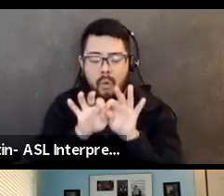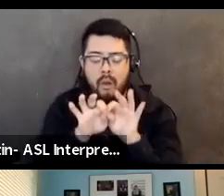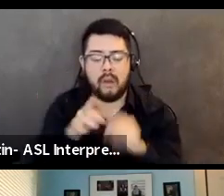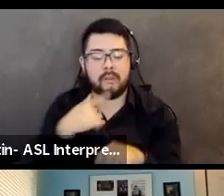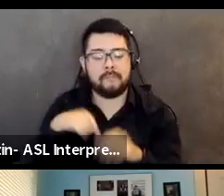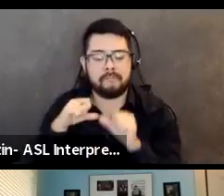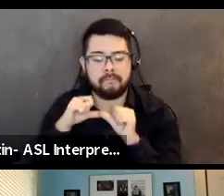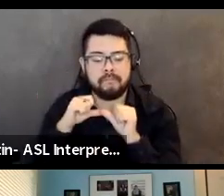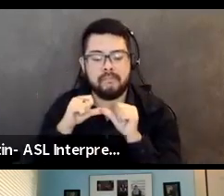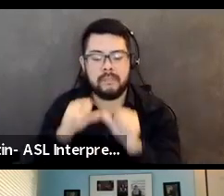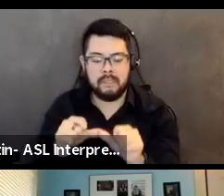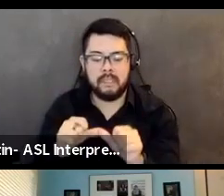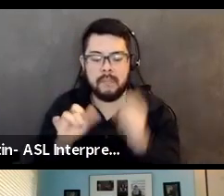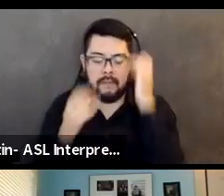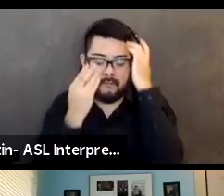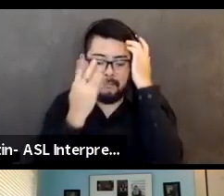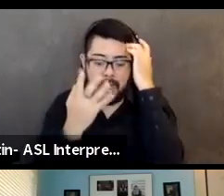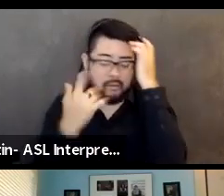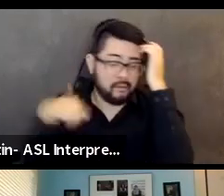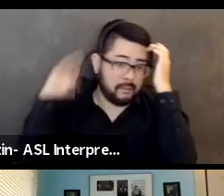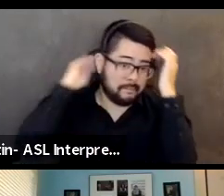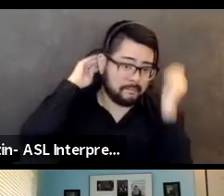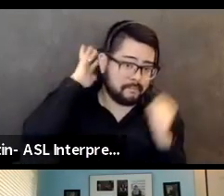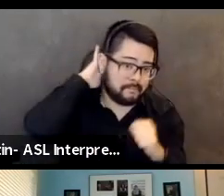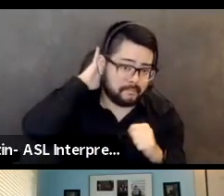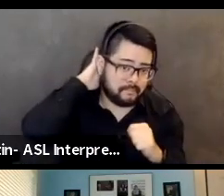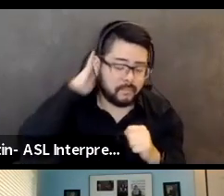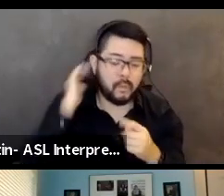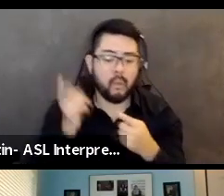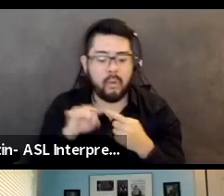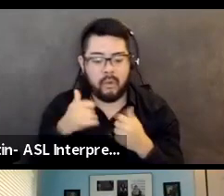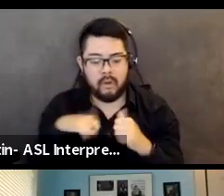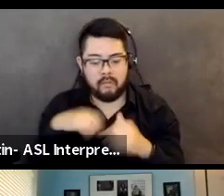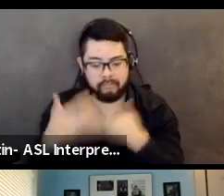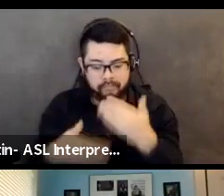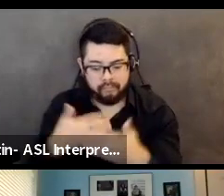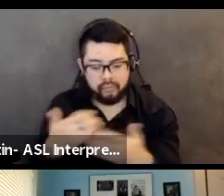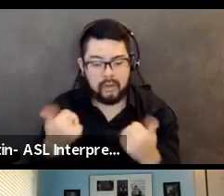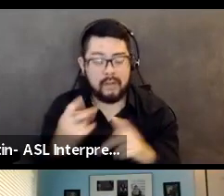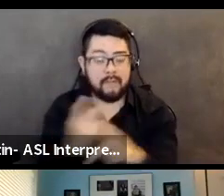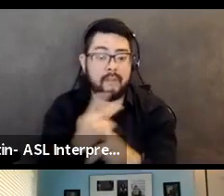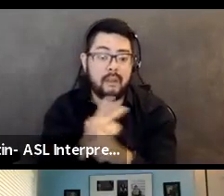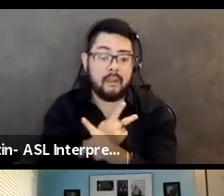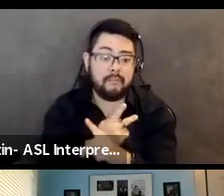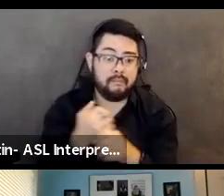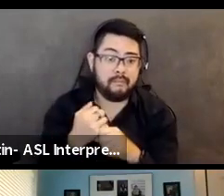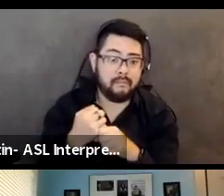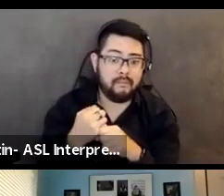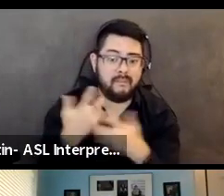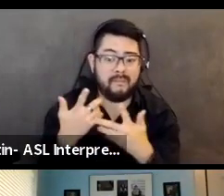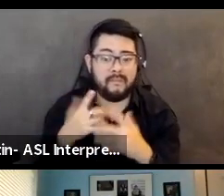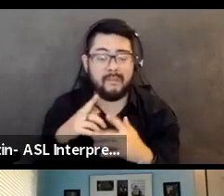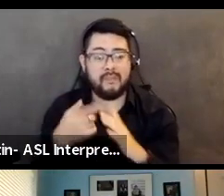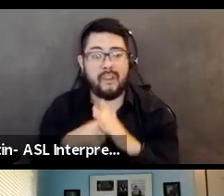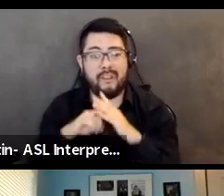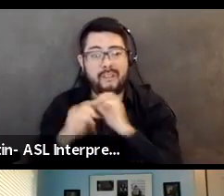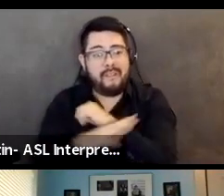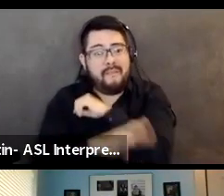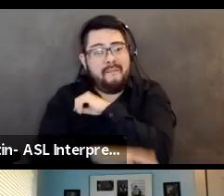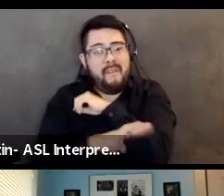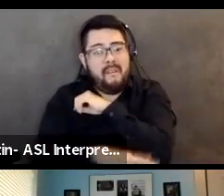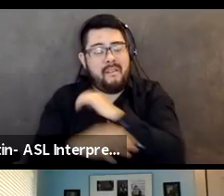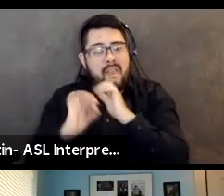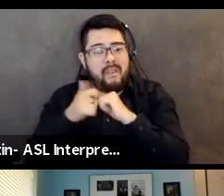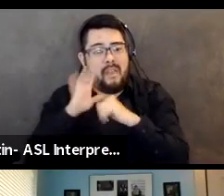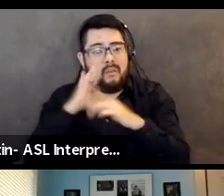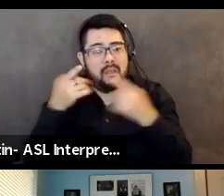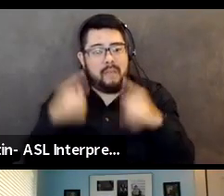very present as we move on to the actual start of the year thank you absolutely and we will one